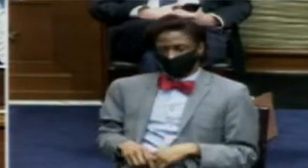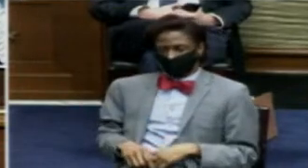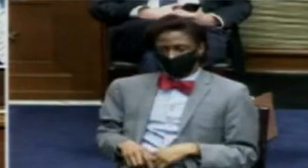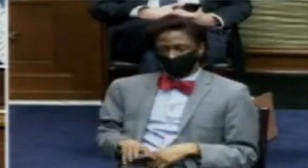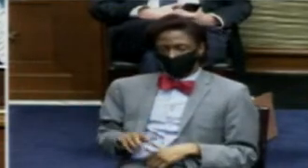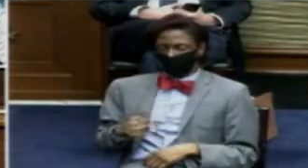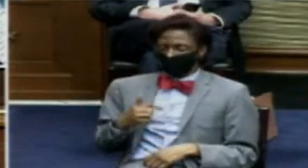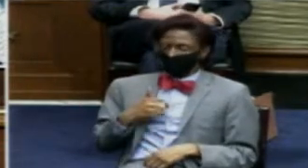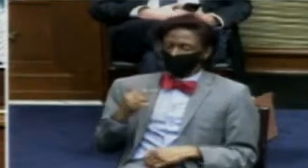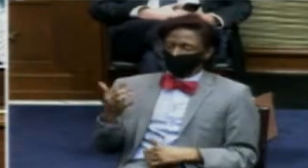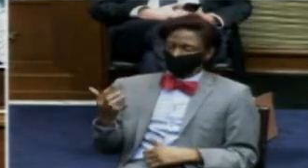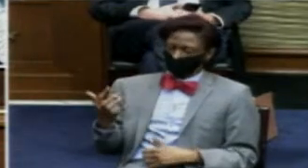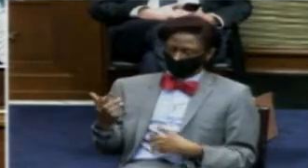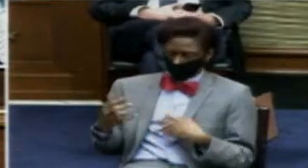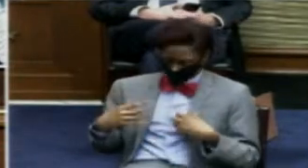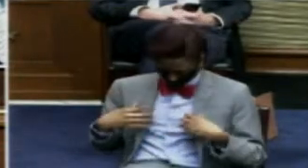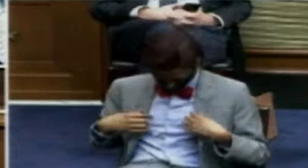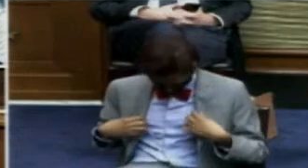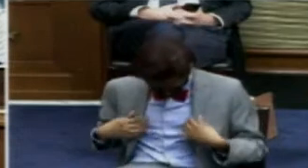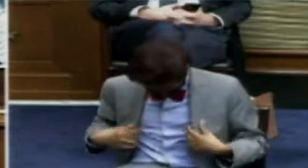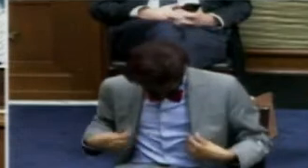I'd like to